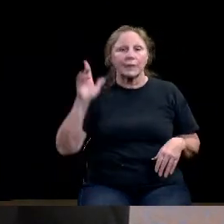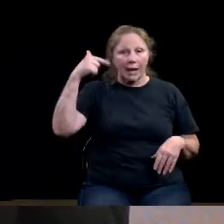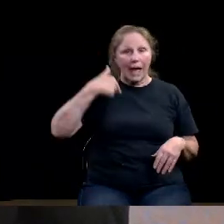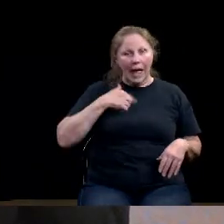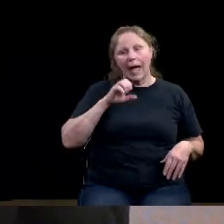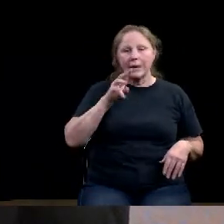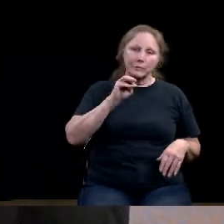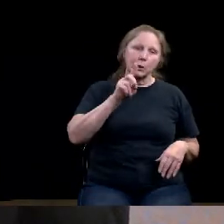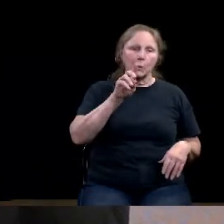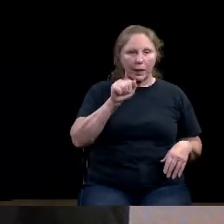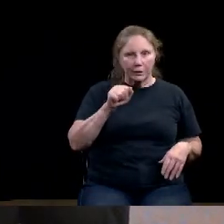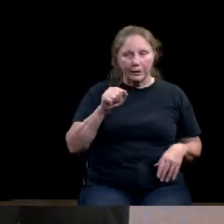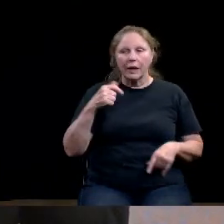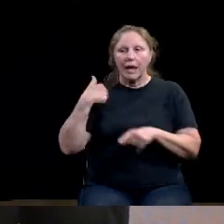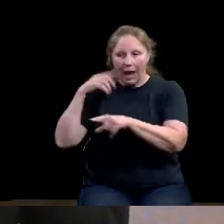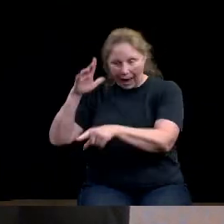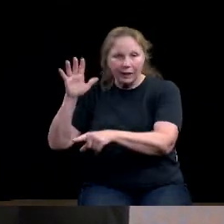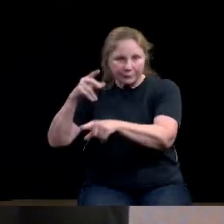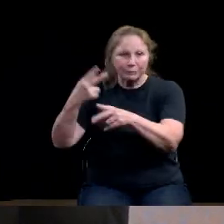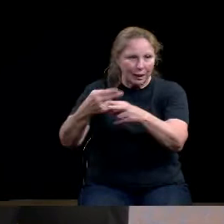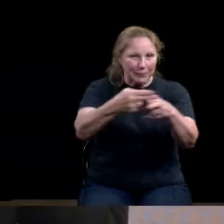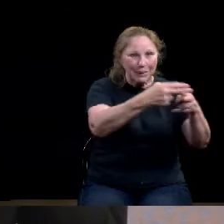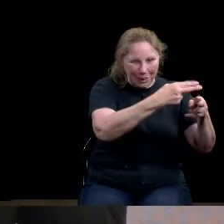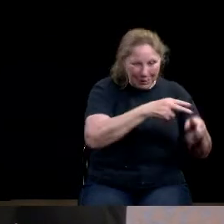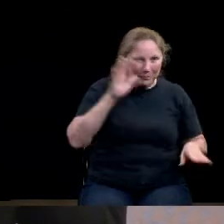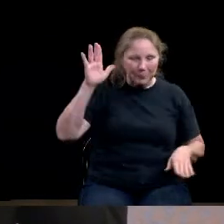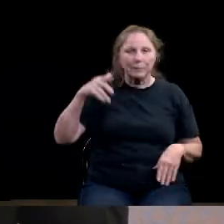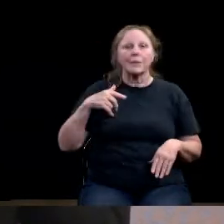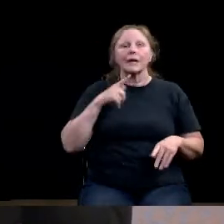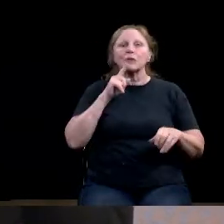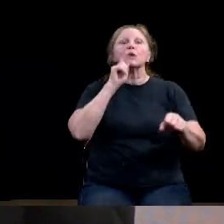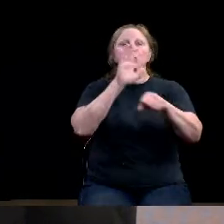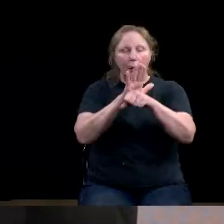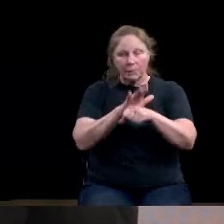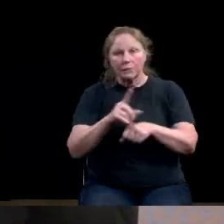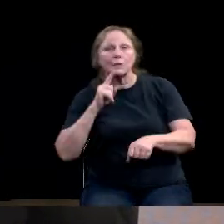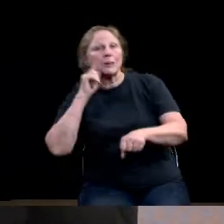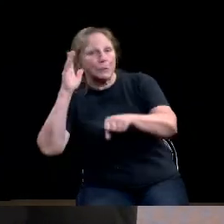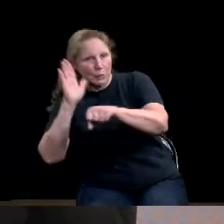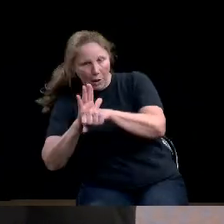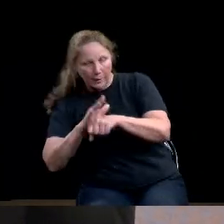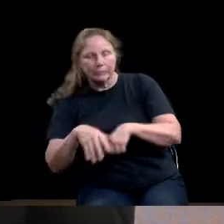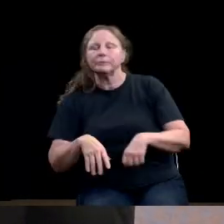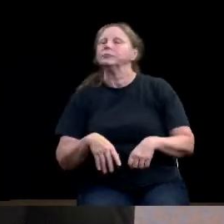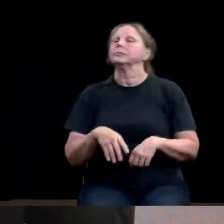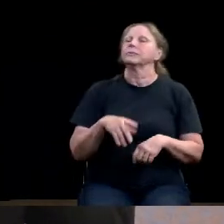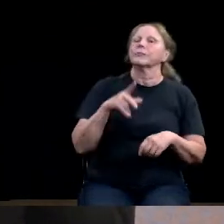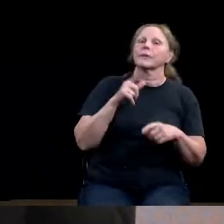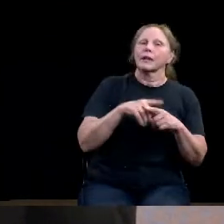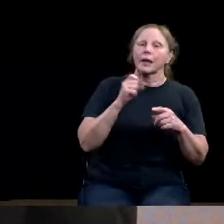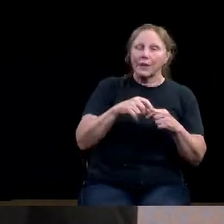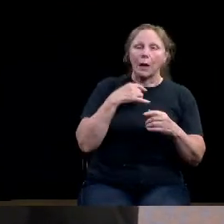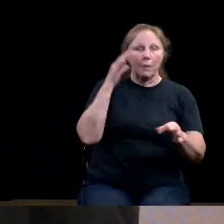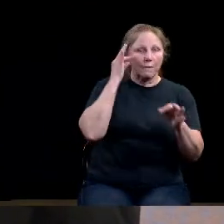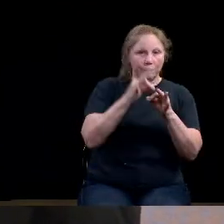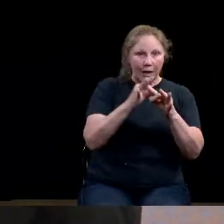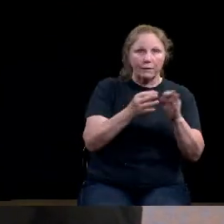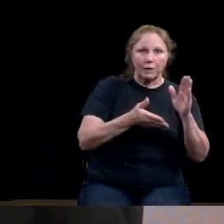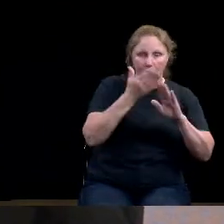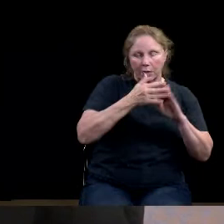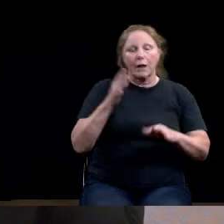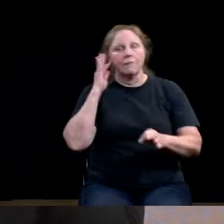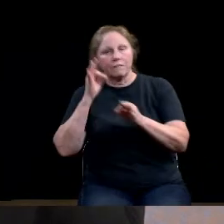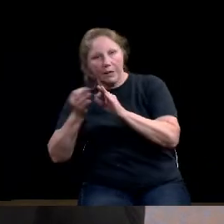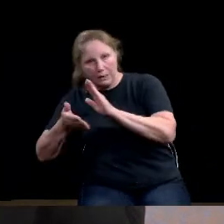will faithfully execute the duties of the office City of Waco Council